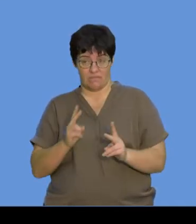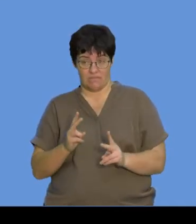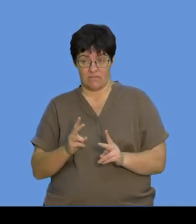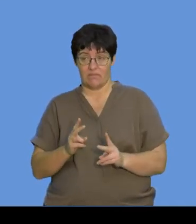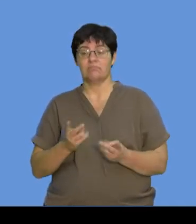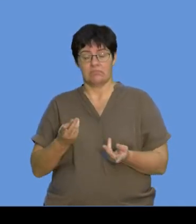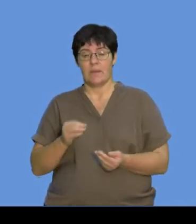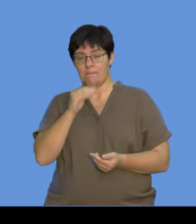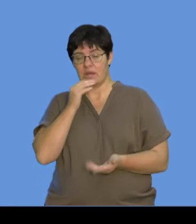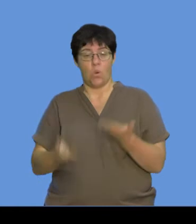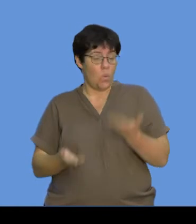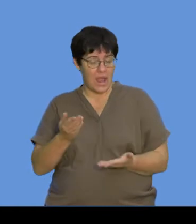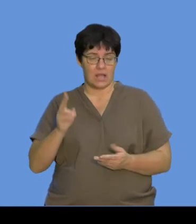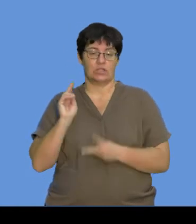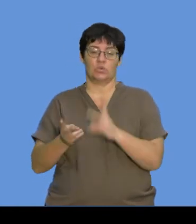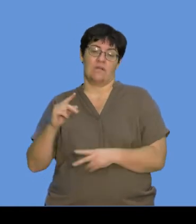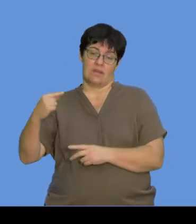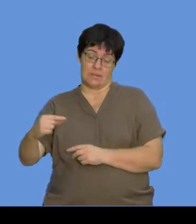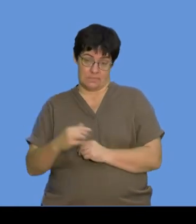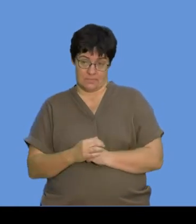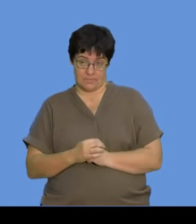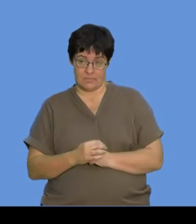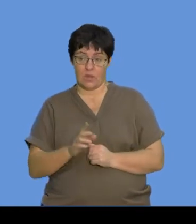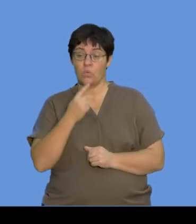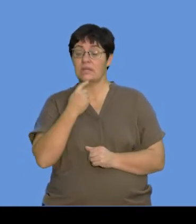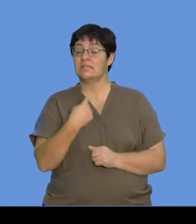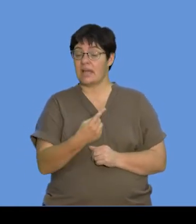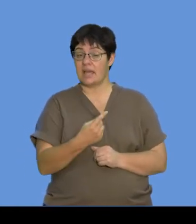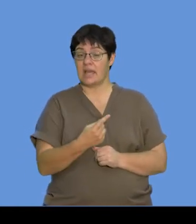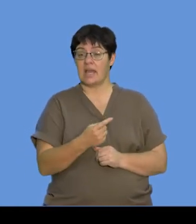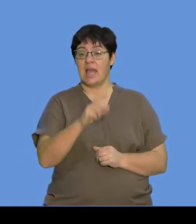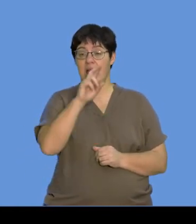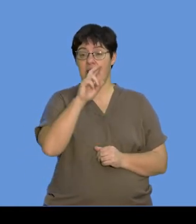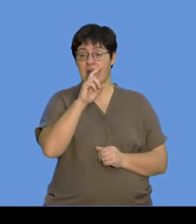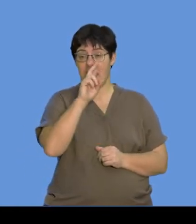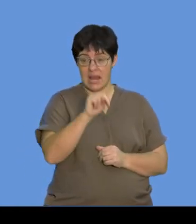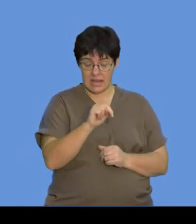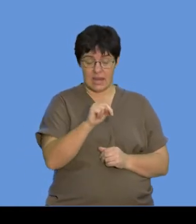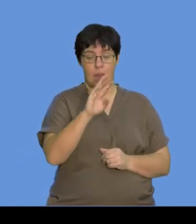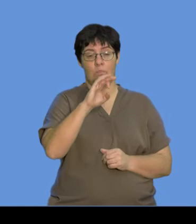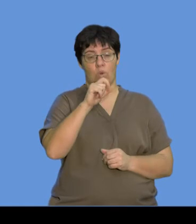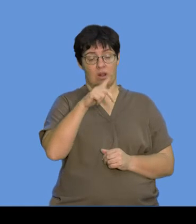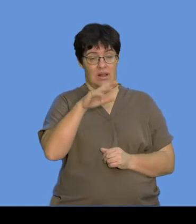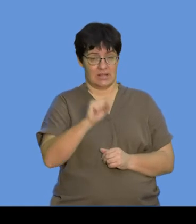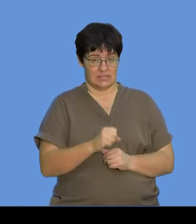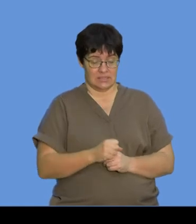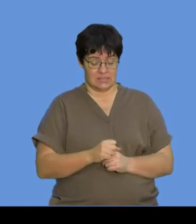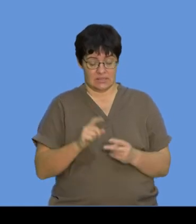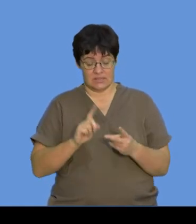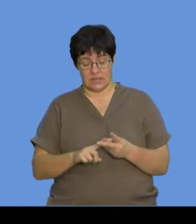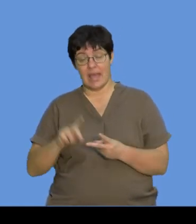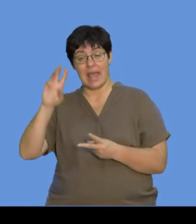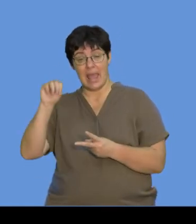grams, okay? So if we calculate the moles, we are saying that N stands for moles,